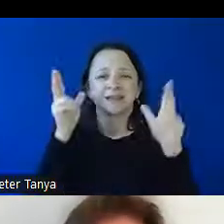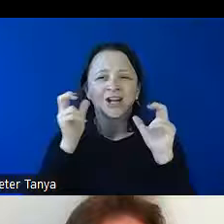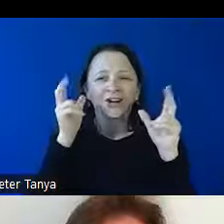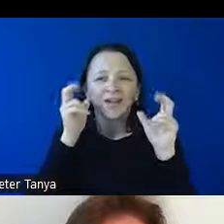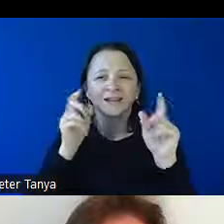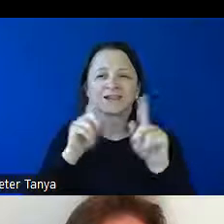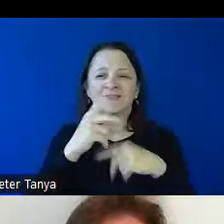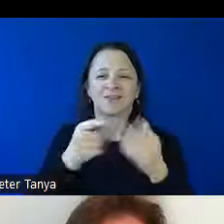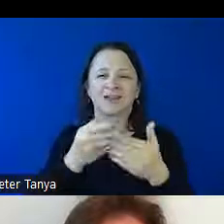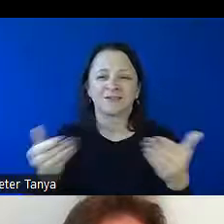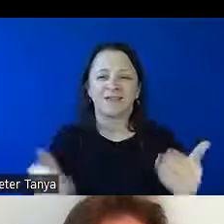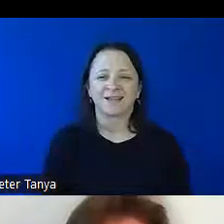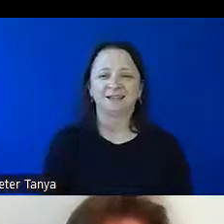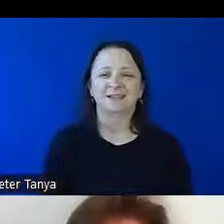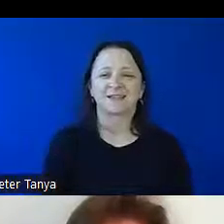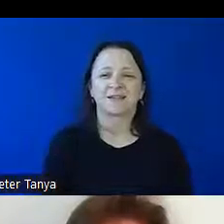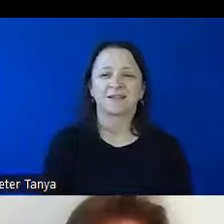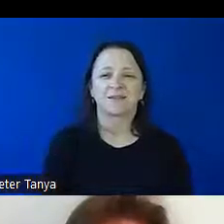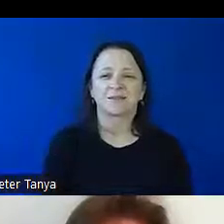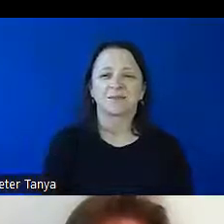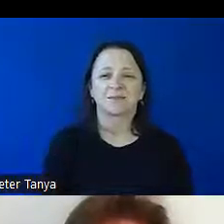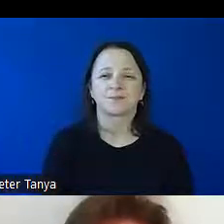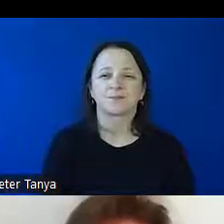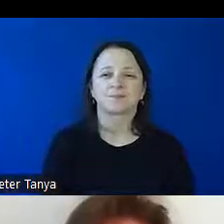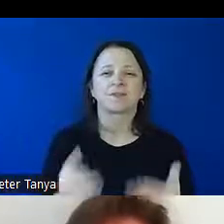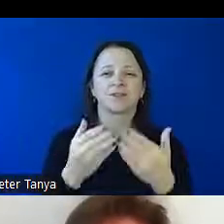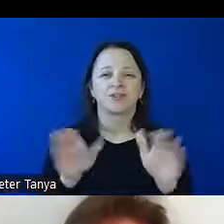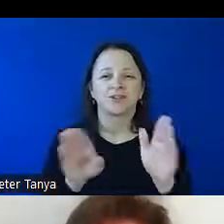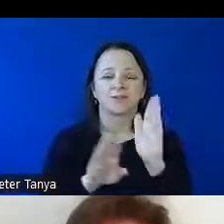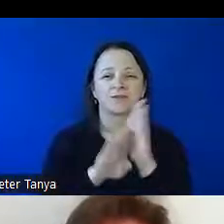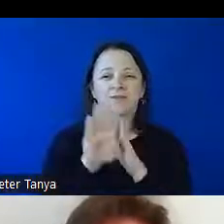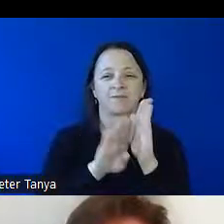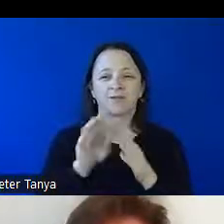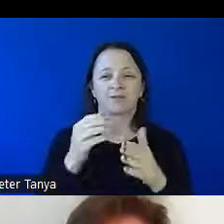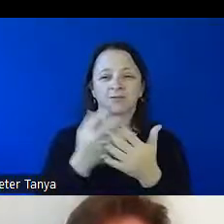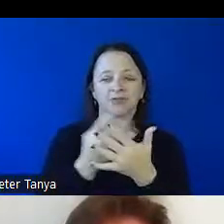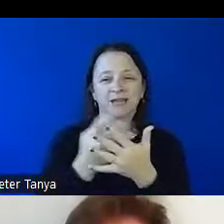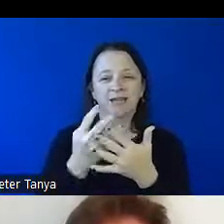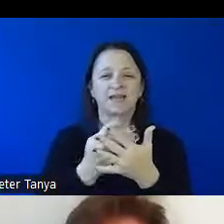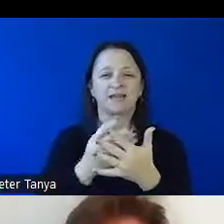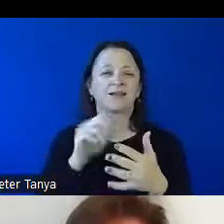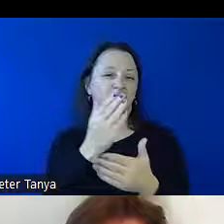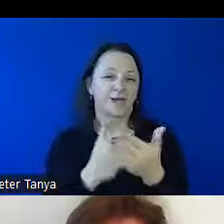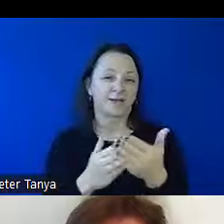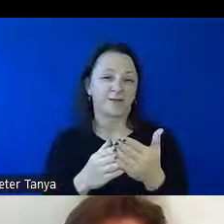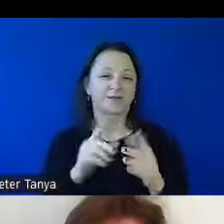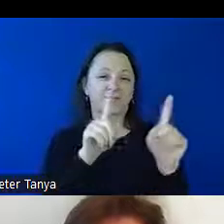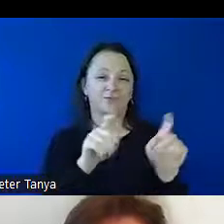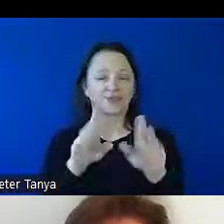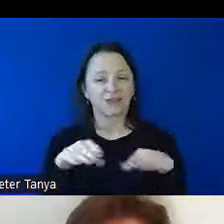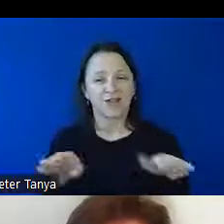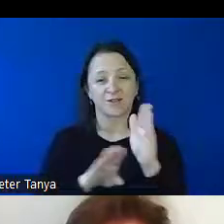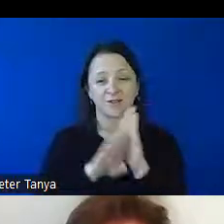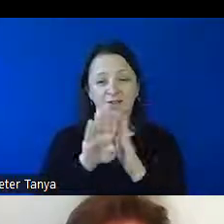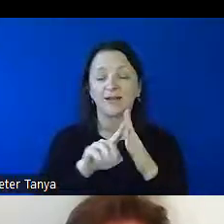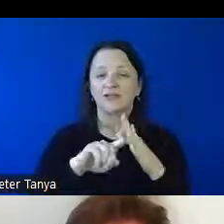of things. And general developmental screening around language delay, motor delay, and other aspects of child development